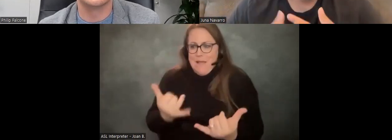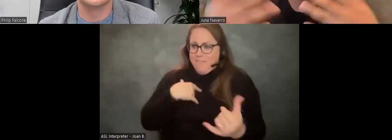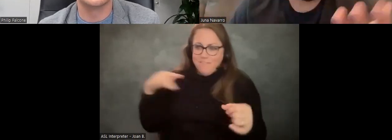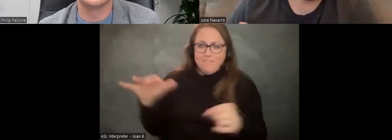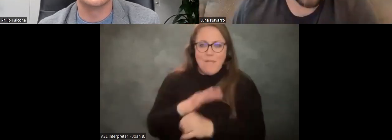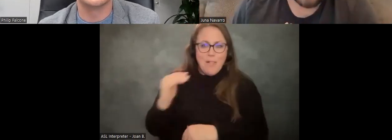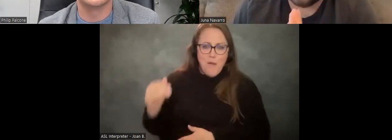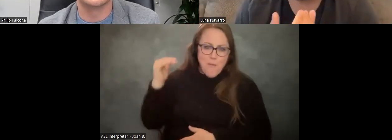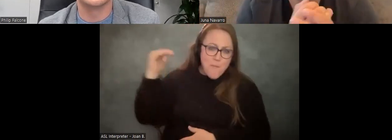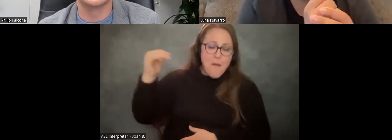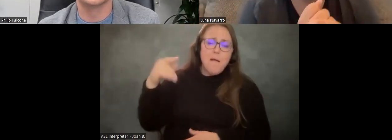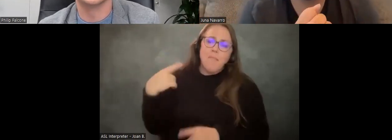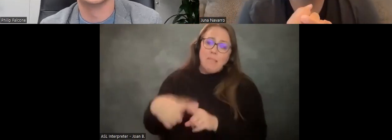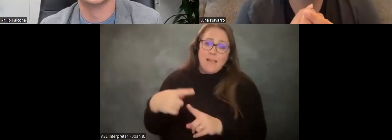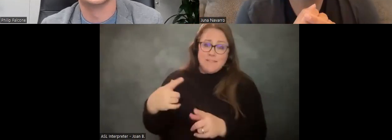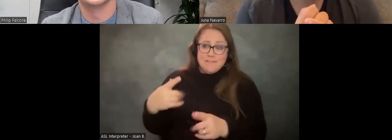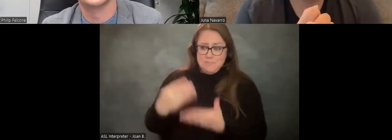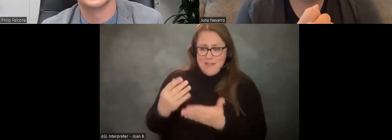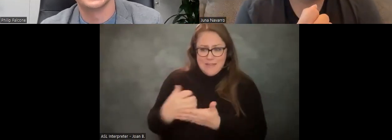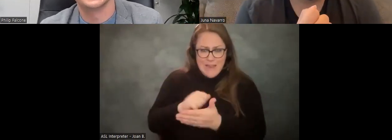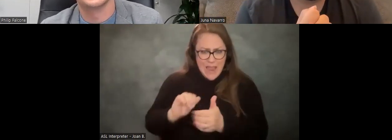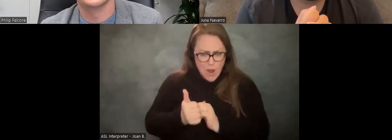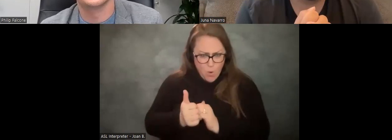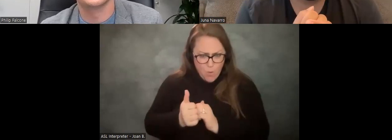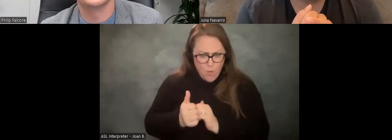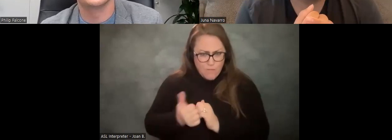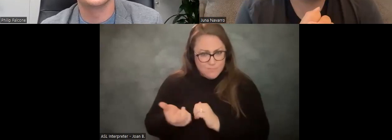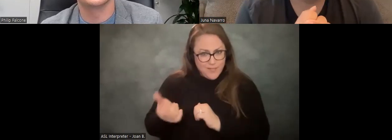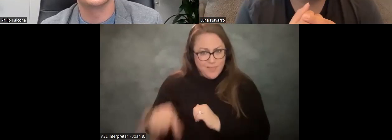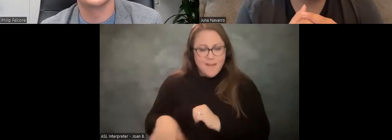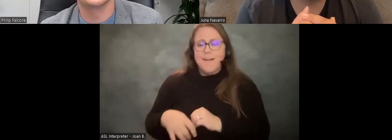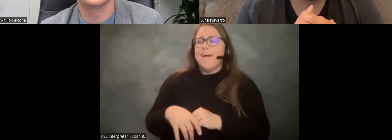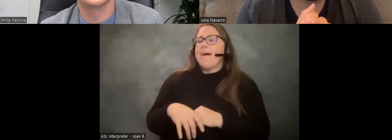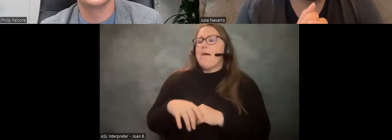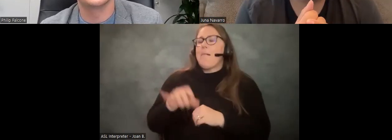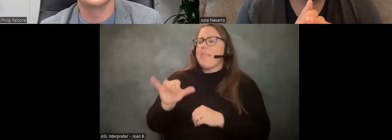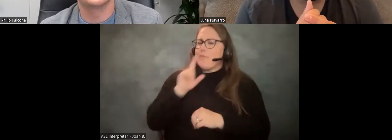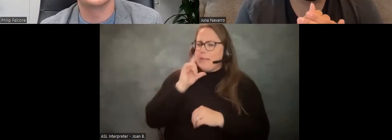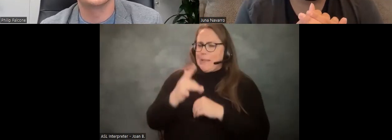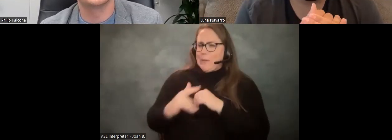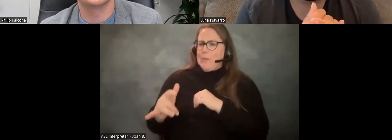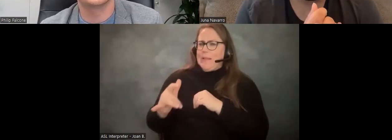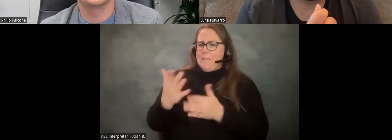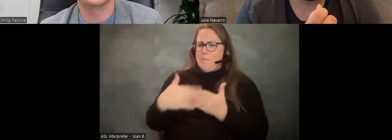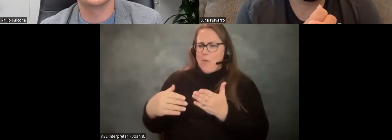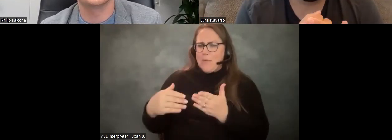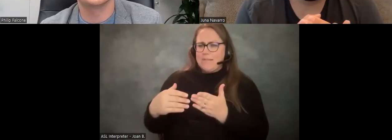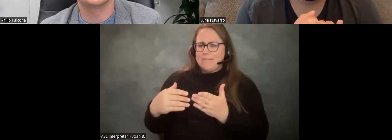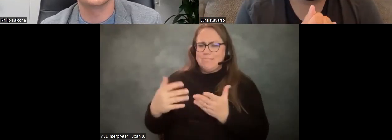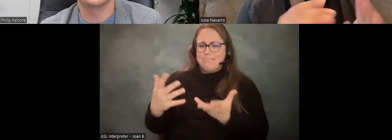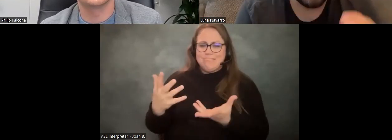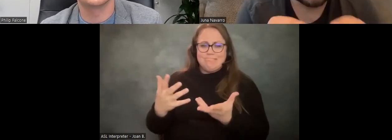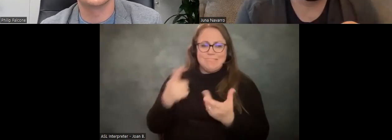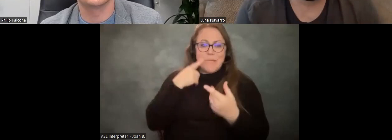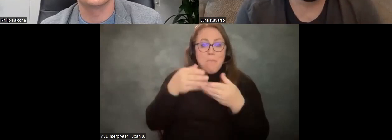and, you know, also have to make an income as well. So I think that was the very early stages of like even